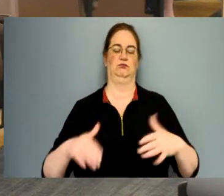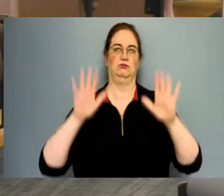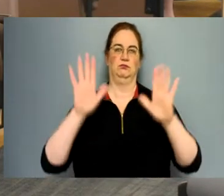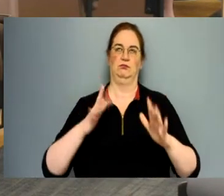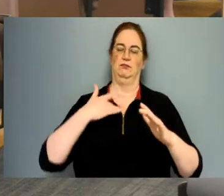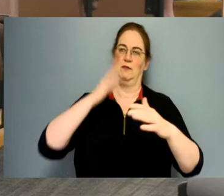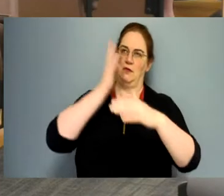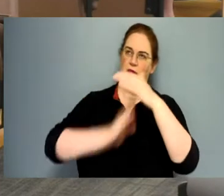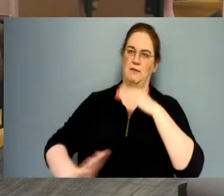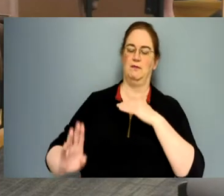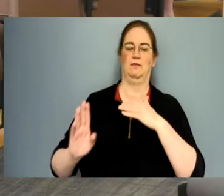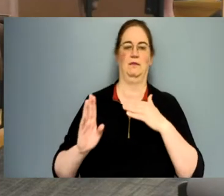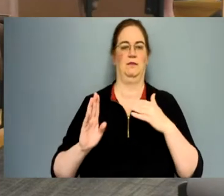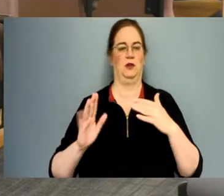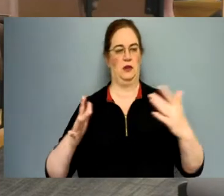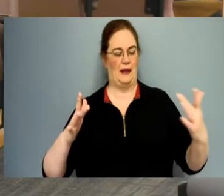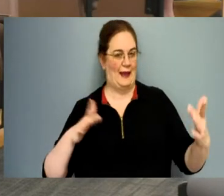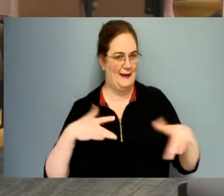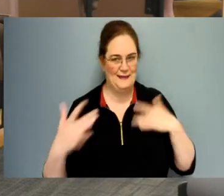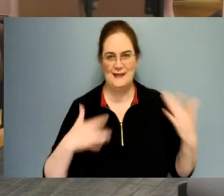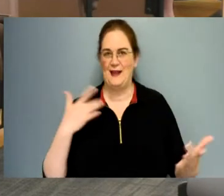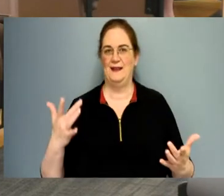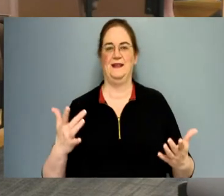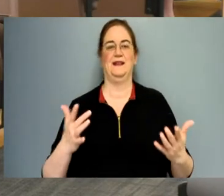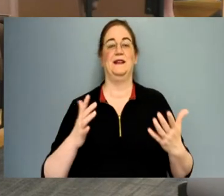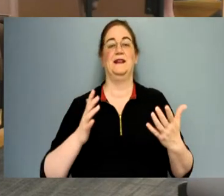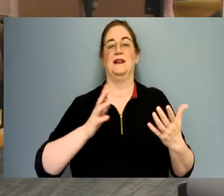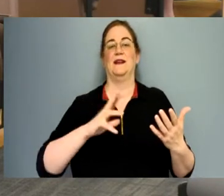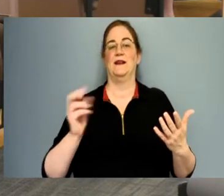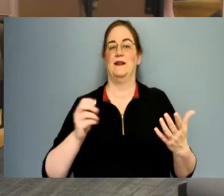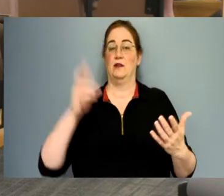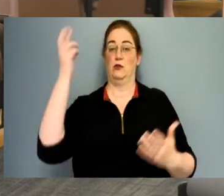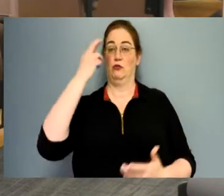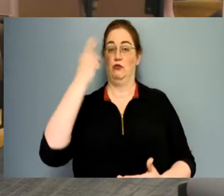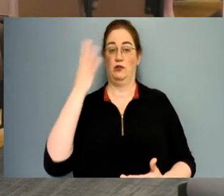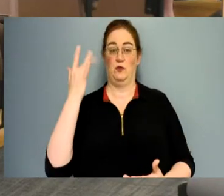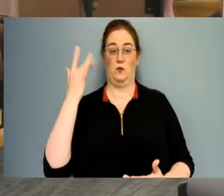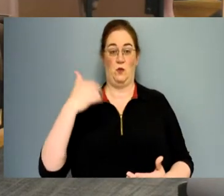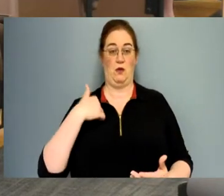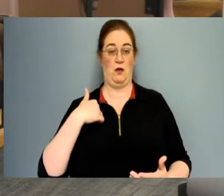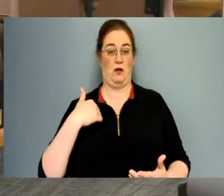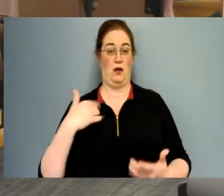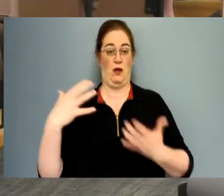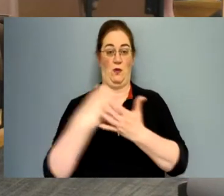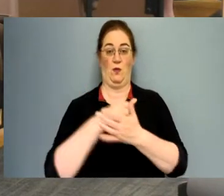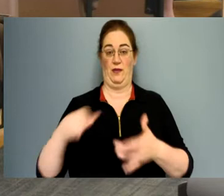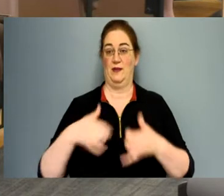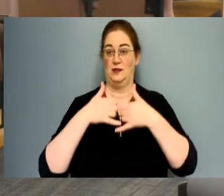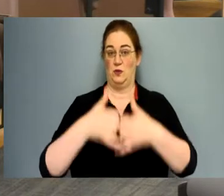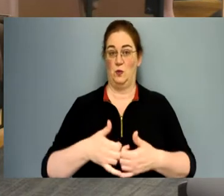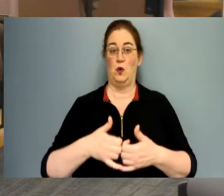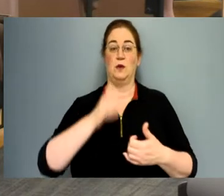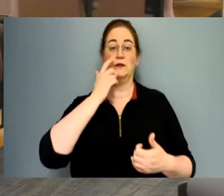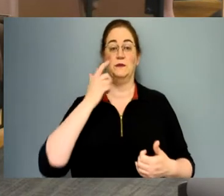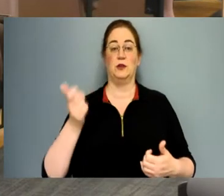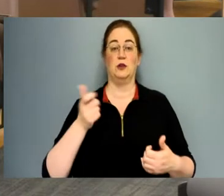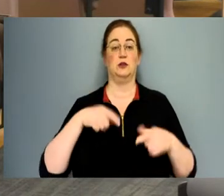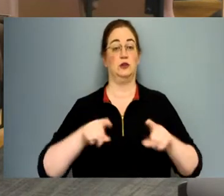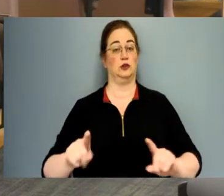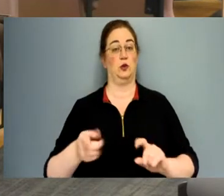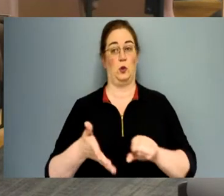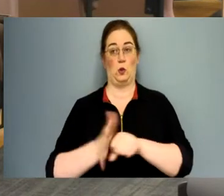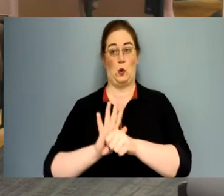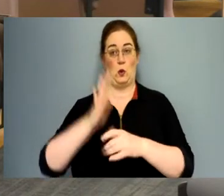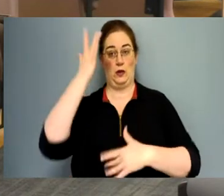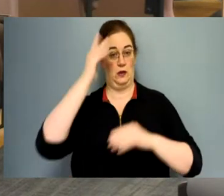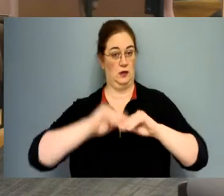humbling and incredibly exciting. And the reason why I won the award was because during the